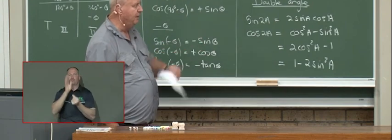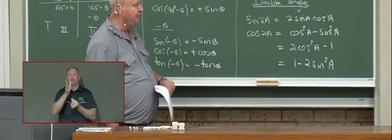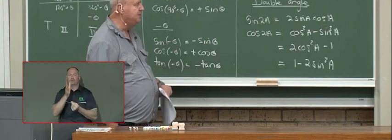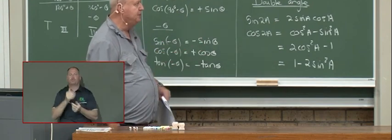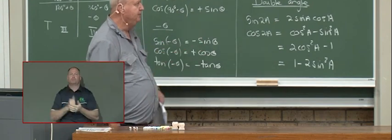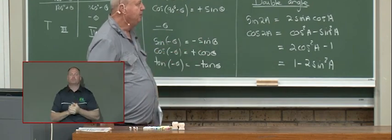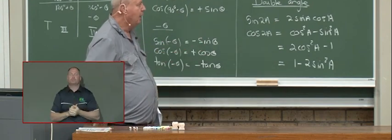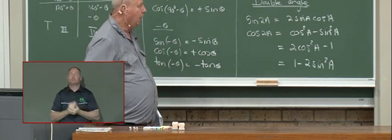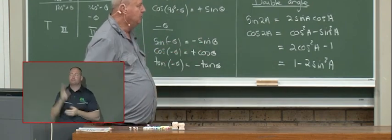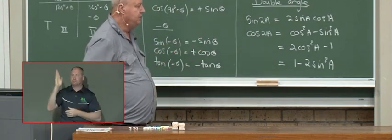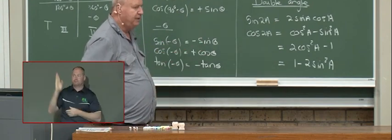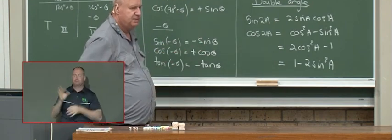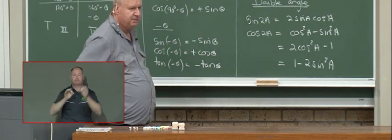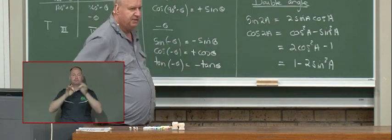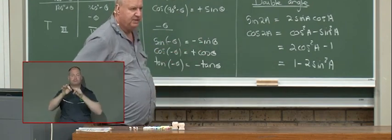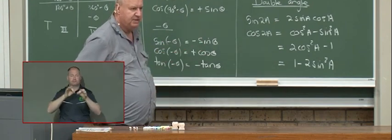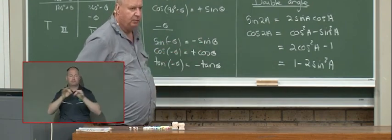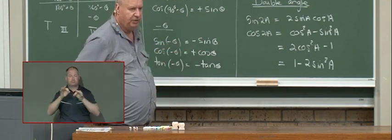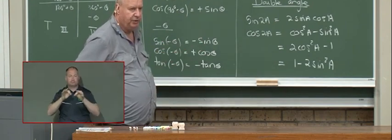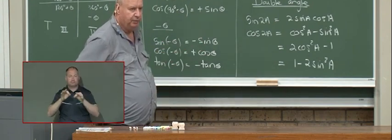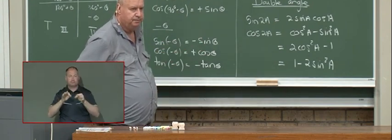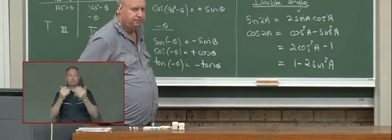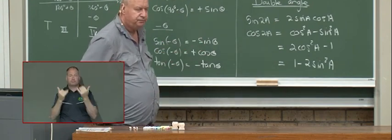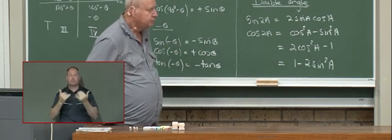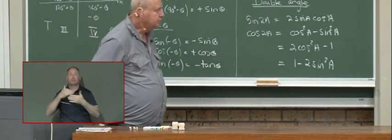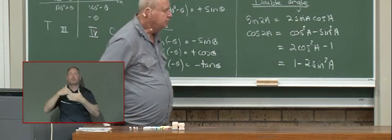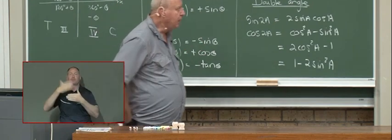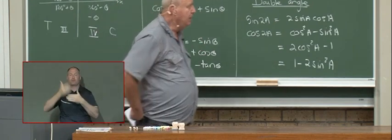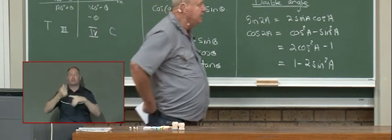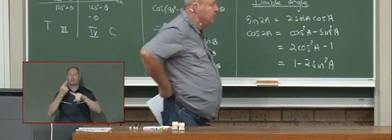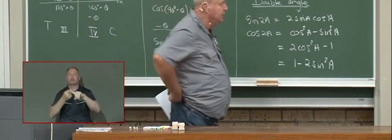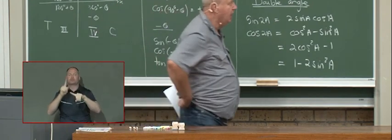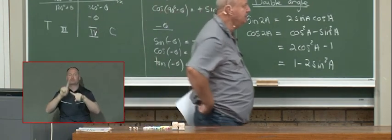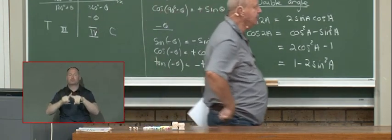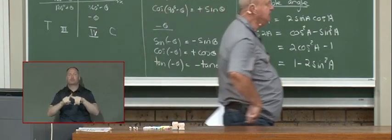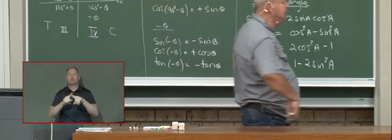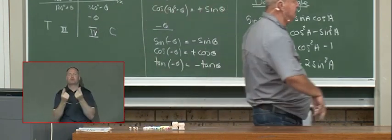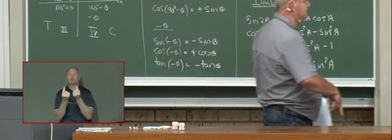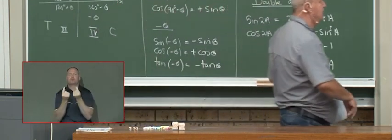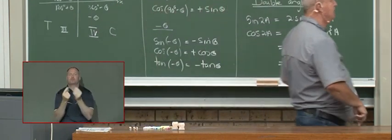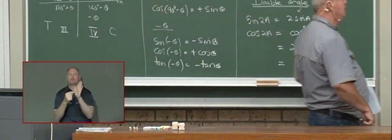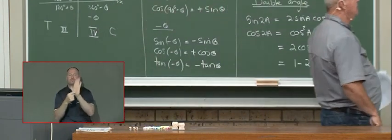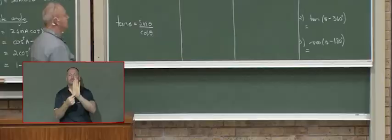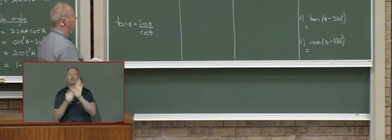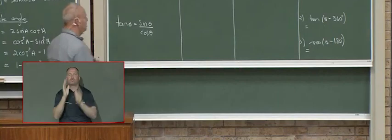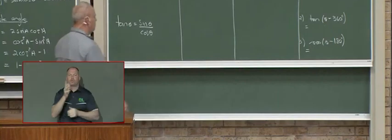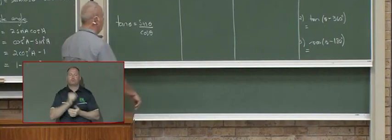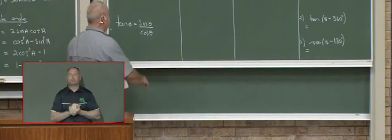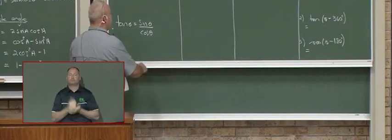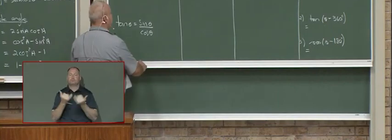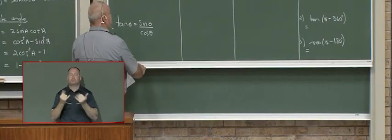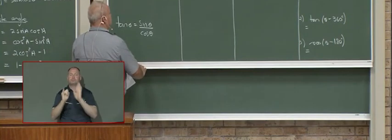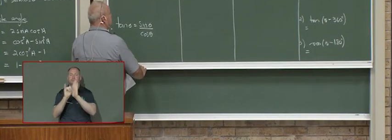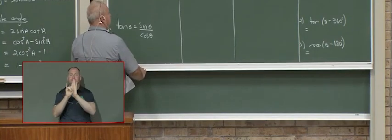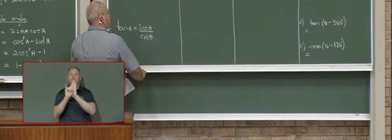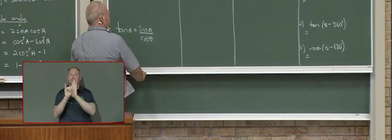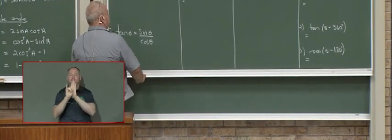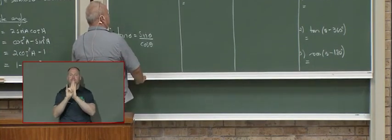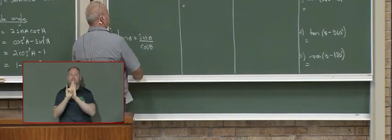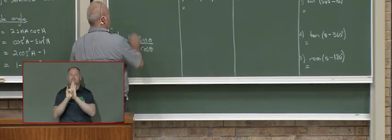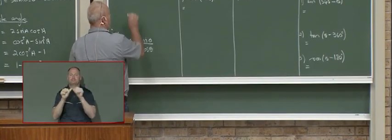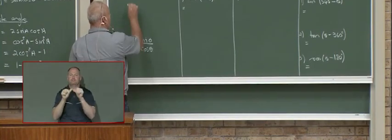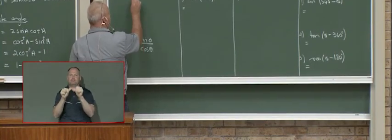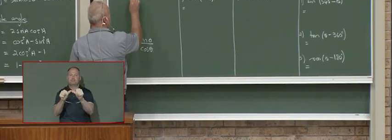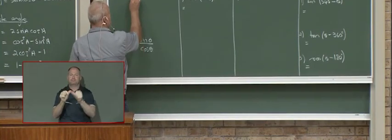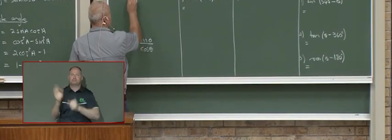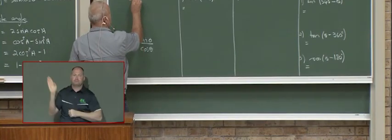After we've done this, I will do that specific sum with you. Let's look at the identities. Sine squared theta plus cos squared theta is